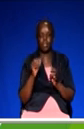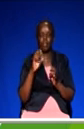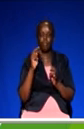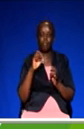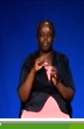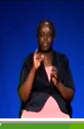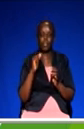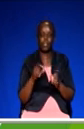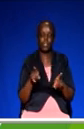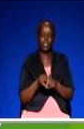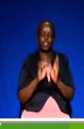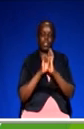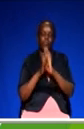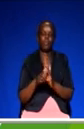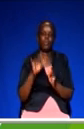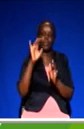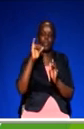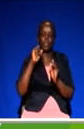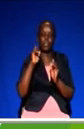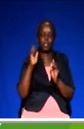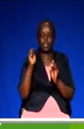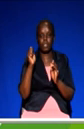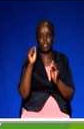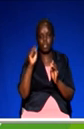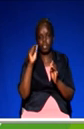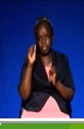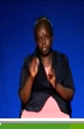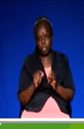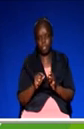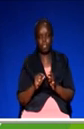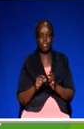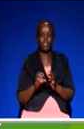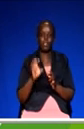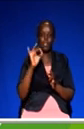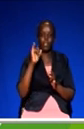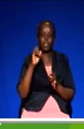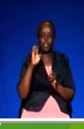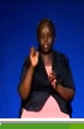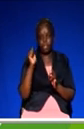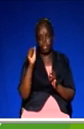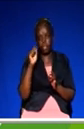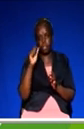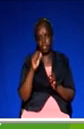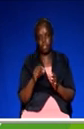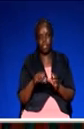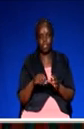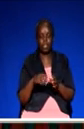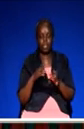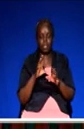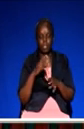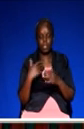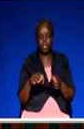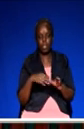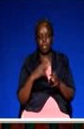as yeast. So these are organisms, the yeasts are organisms that are very